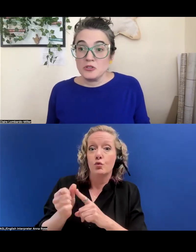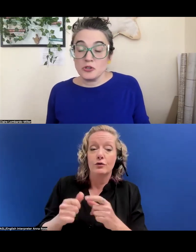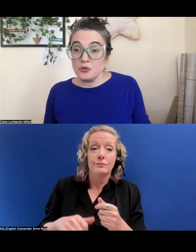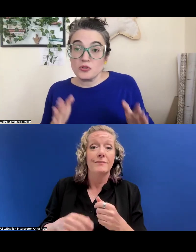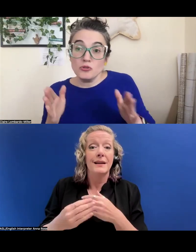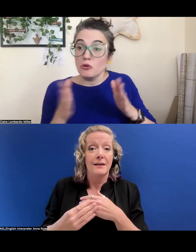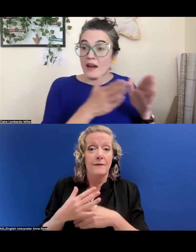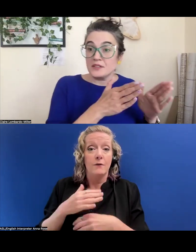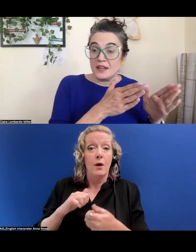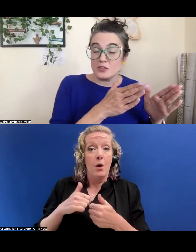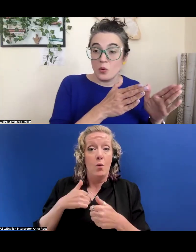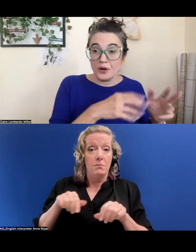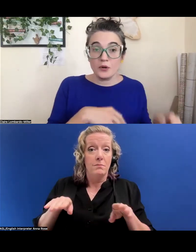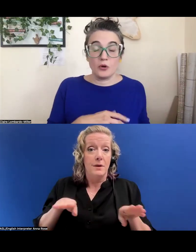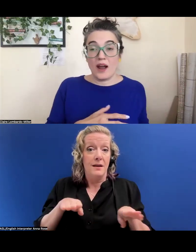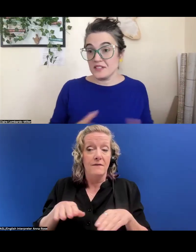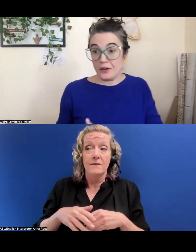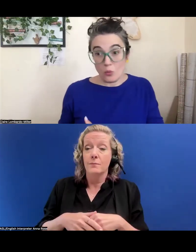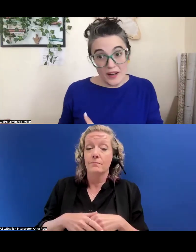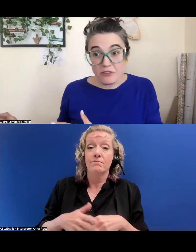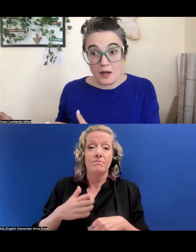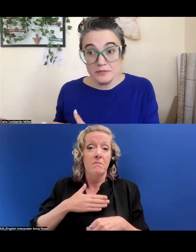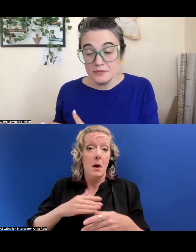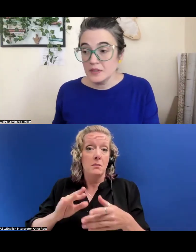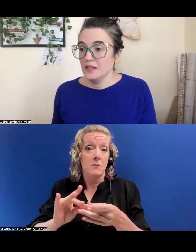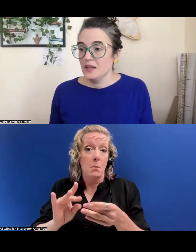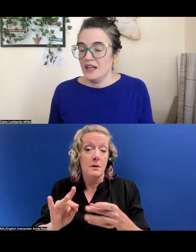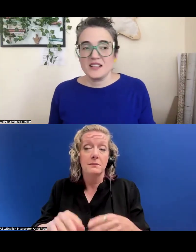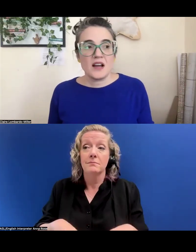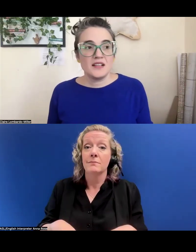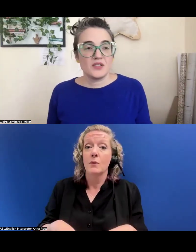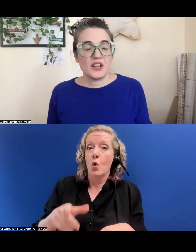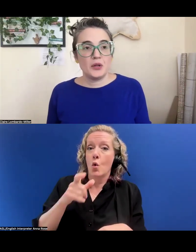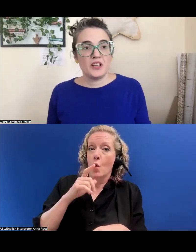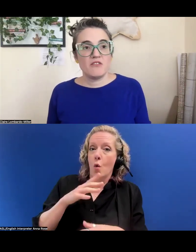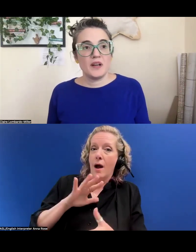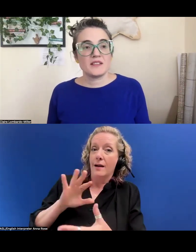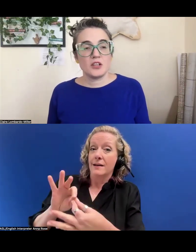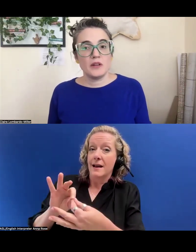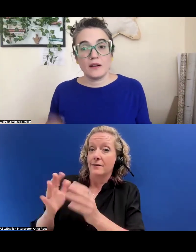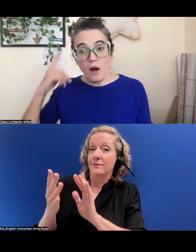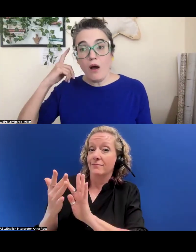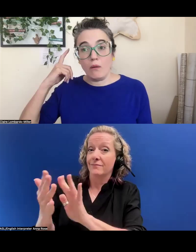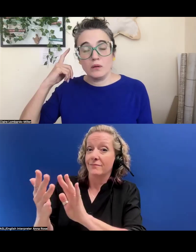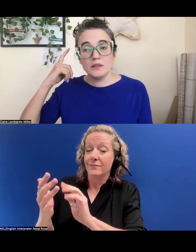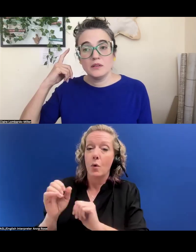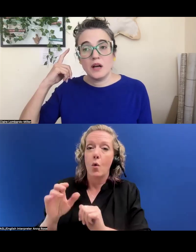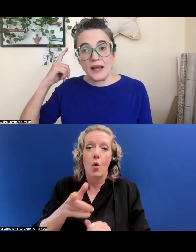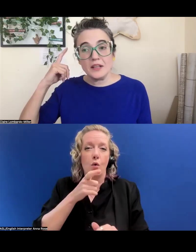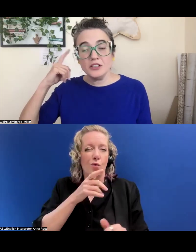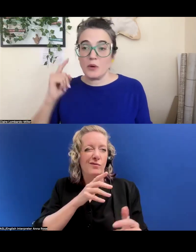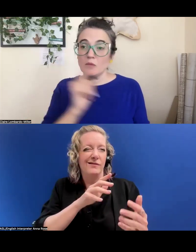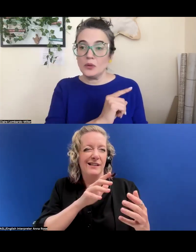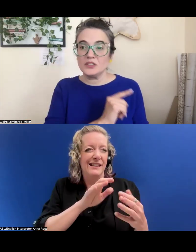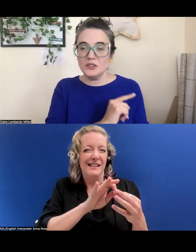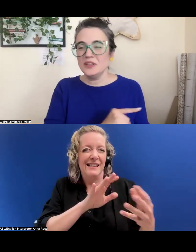we choose to gravitate toward or gravitate away from. It's not necessarily a voice that you're like, oh, I